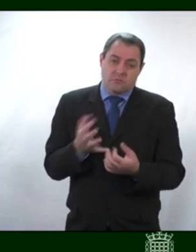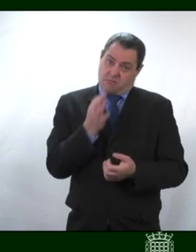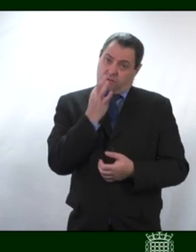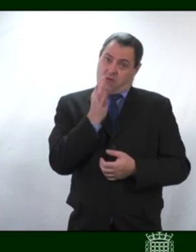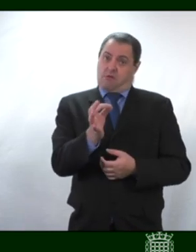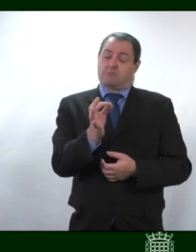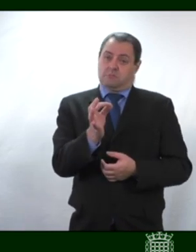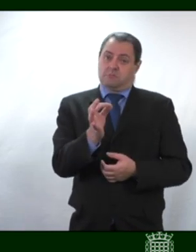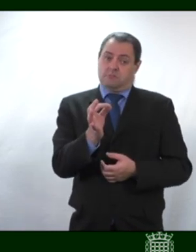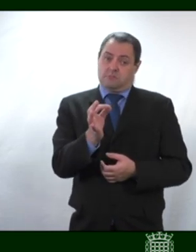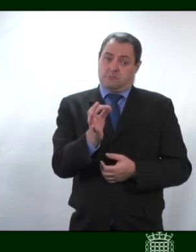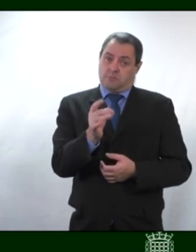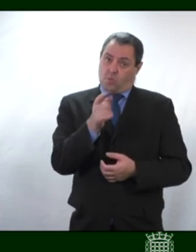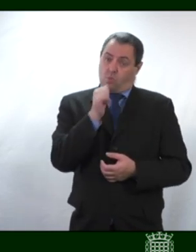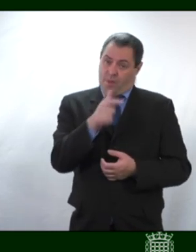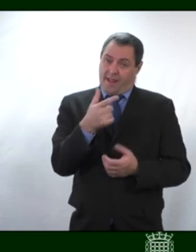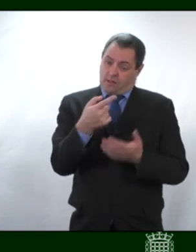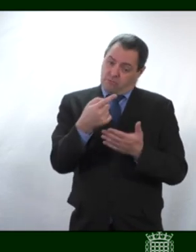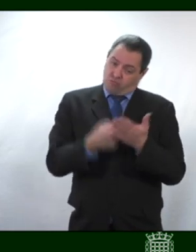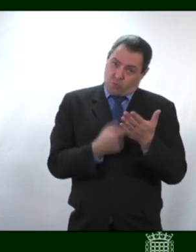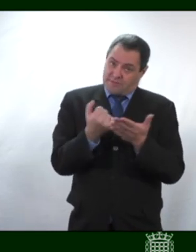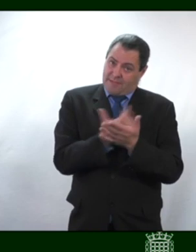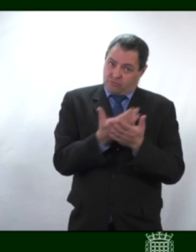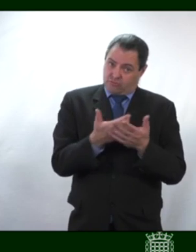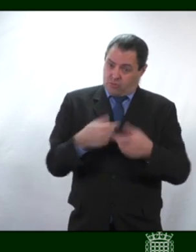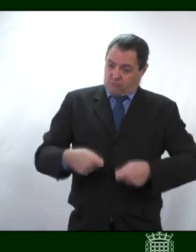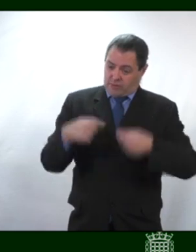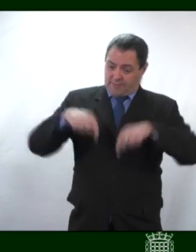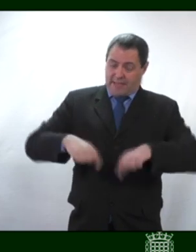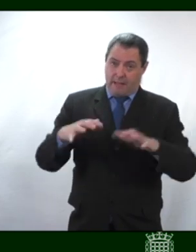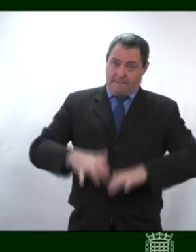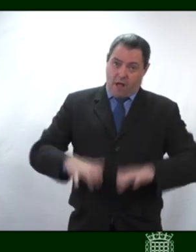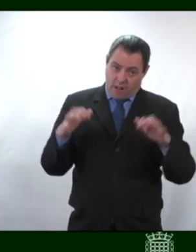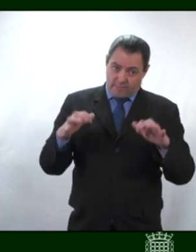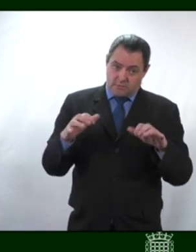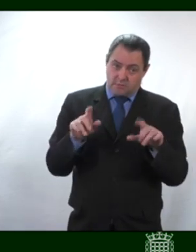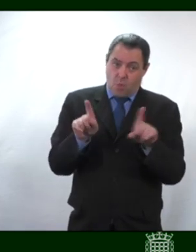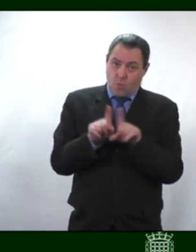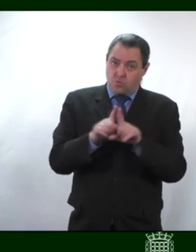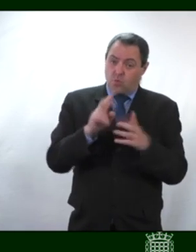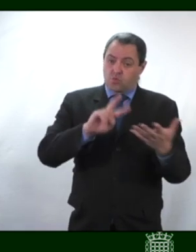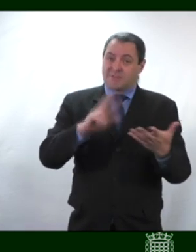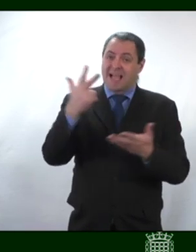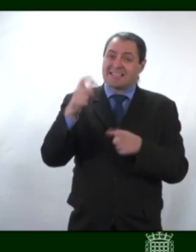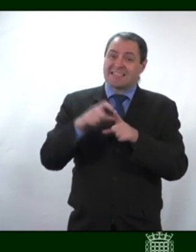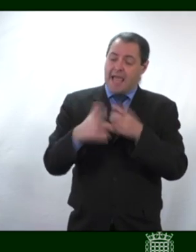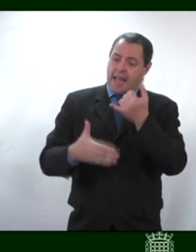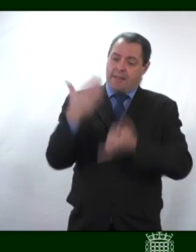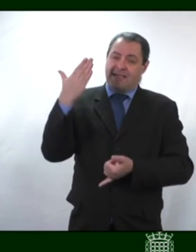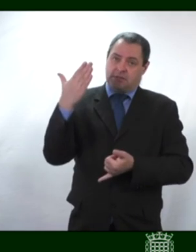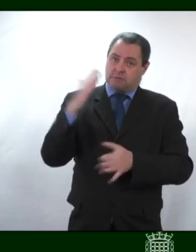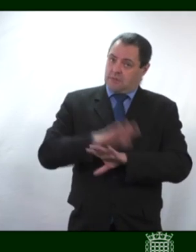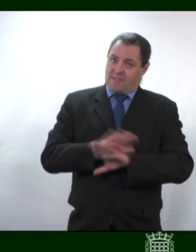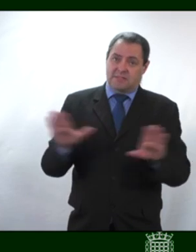House for approval, and that in any case they will end with a sunset after 28 days? Yes,